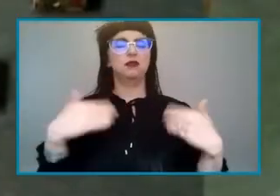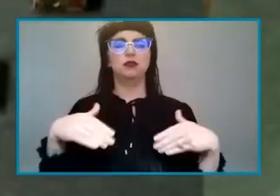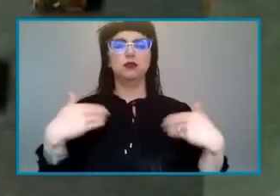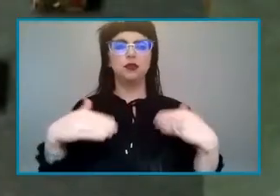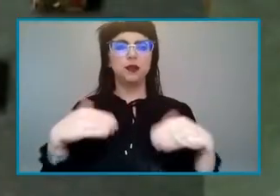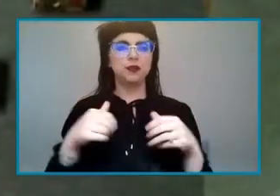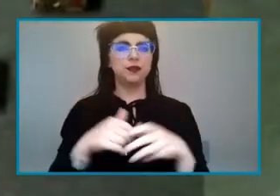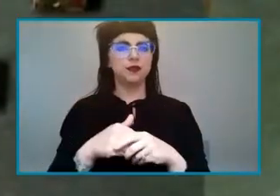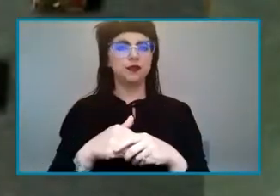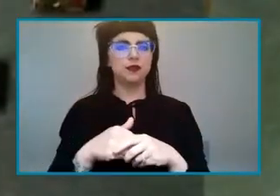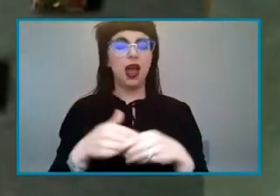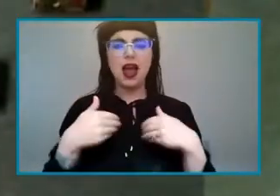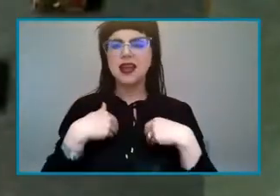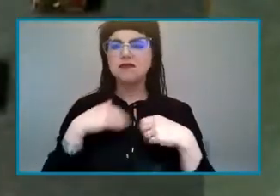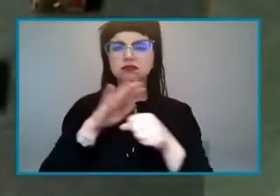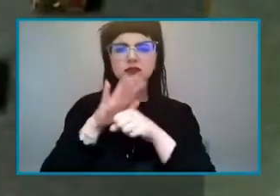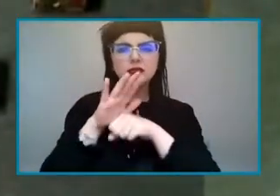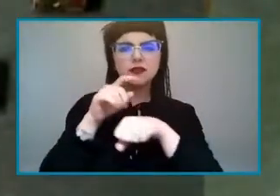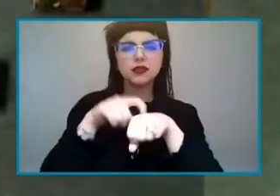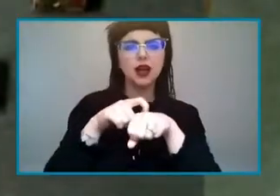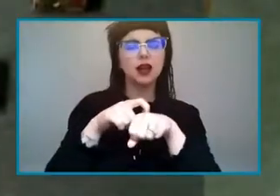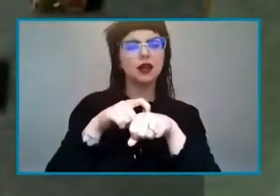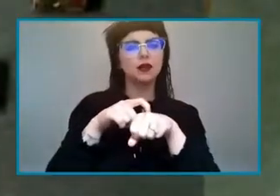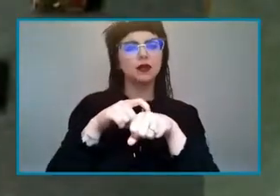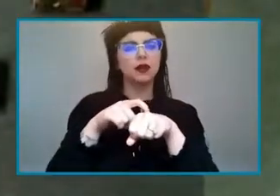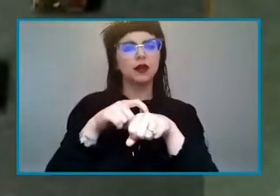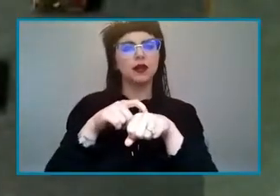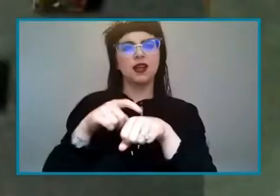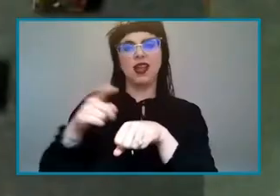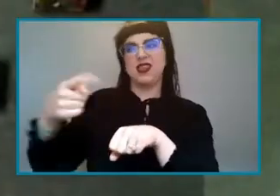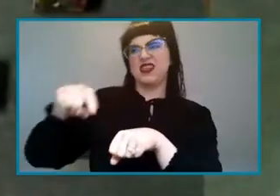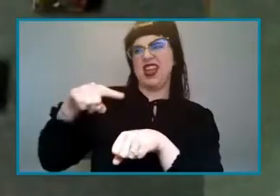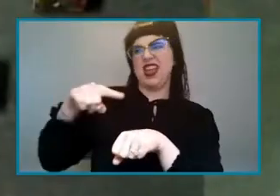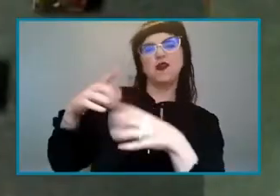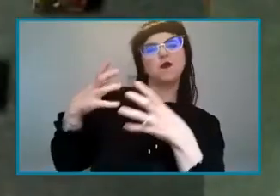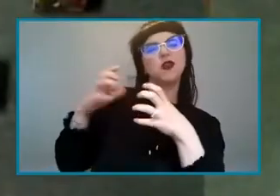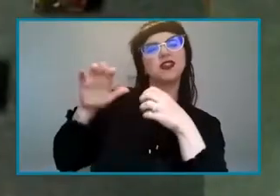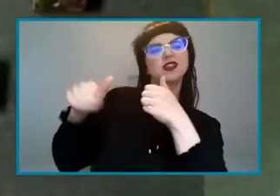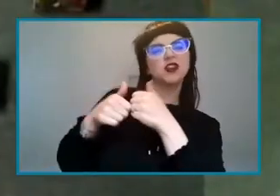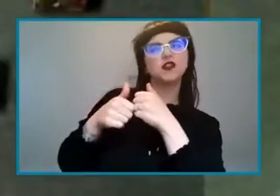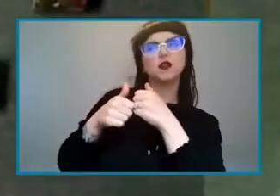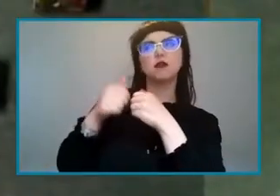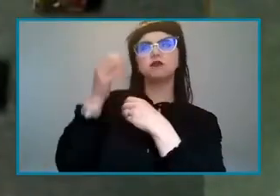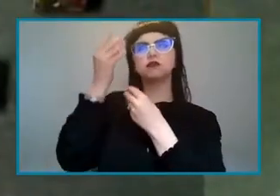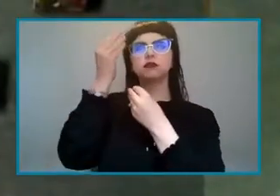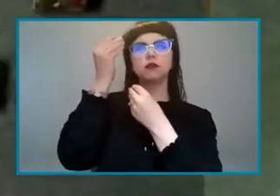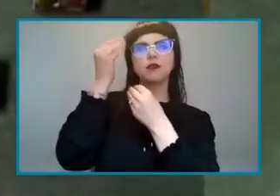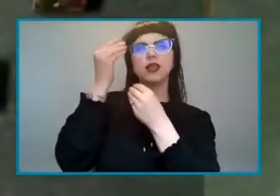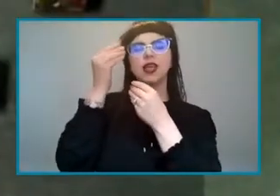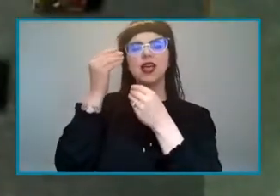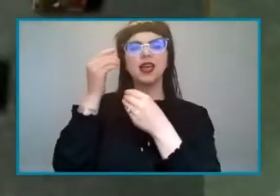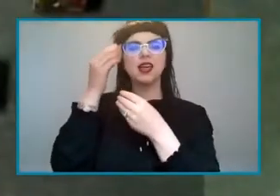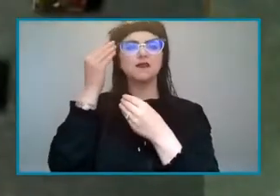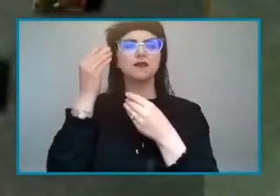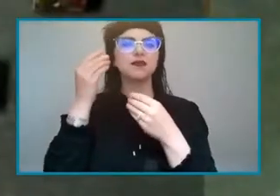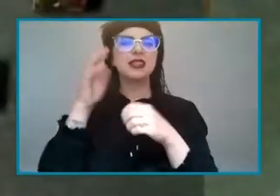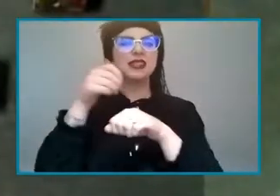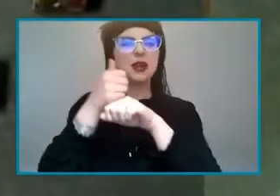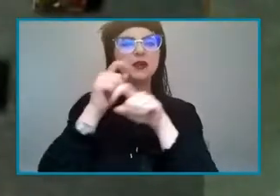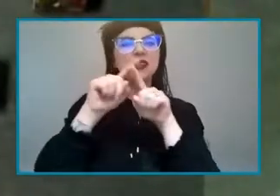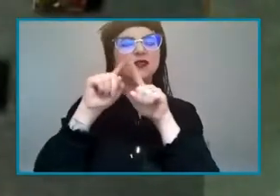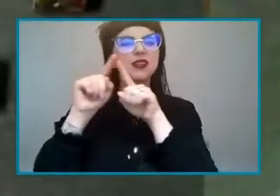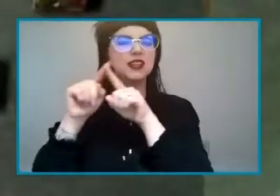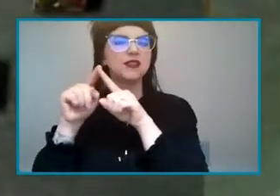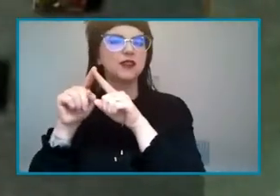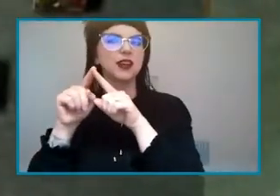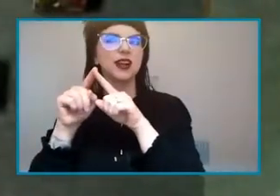go back and continue. They want you to brainstorm a lot. They want nothing is off the table kind of thing. So there was just a lot of opportunity